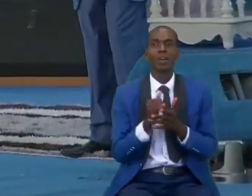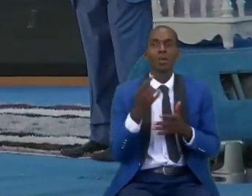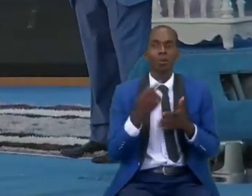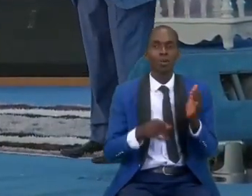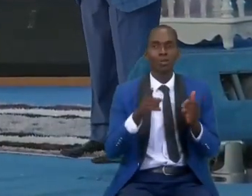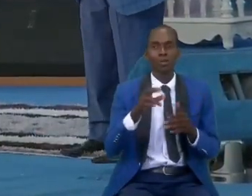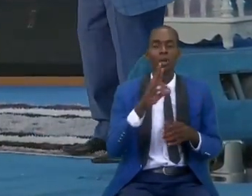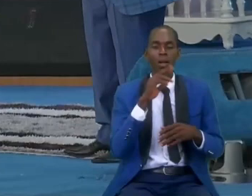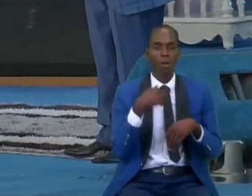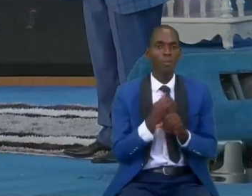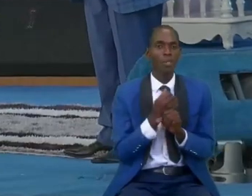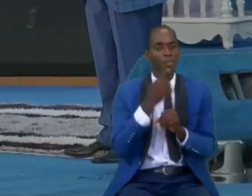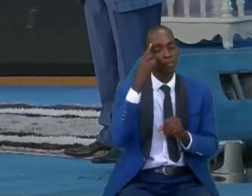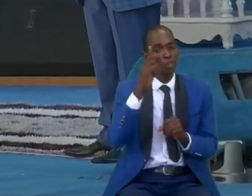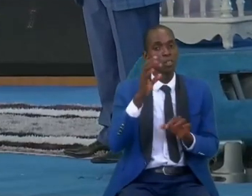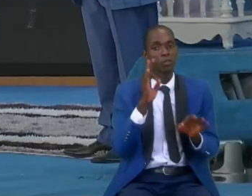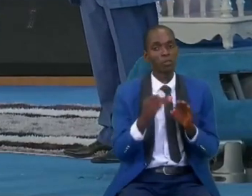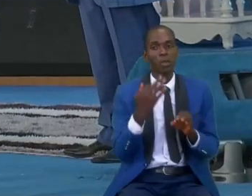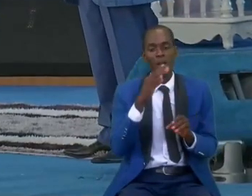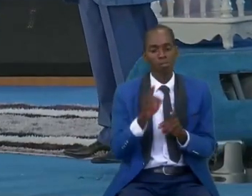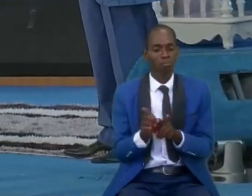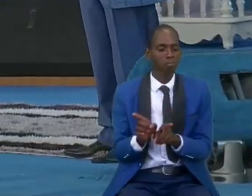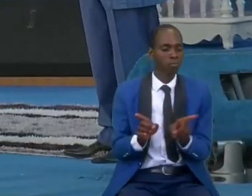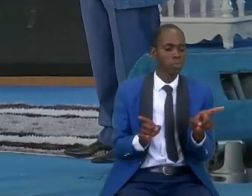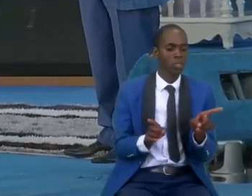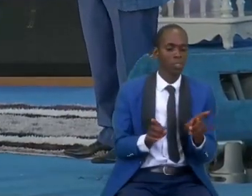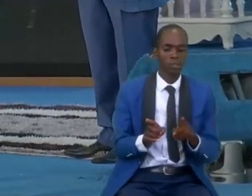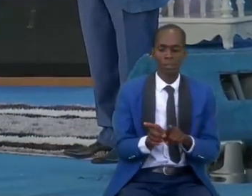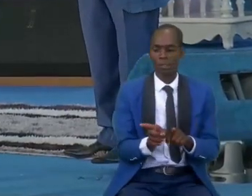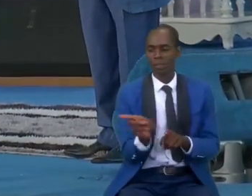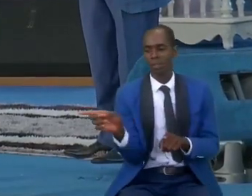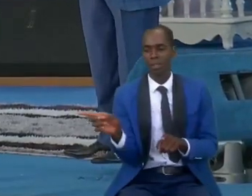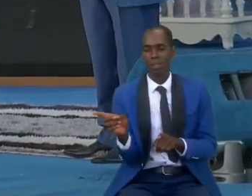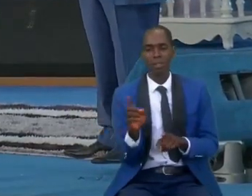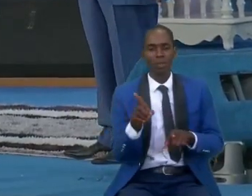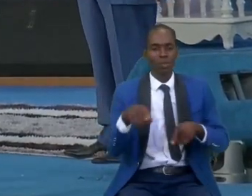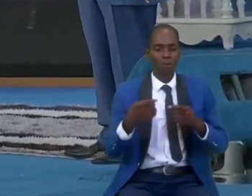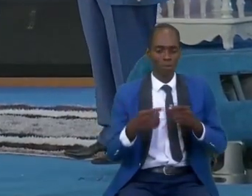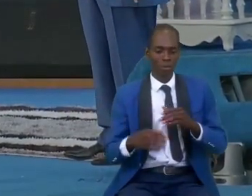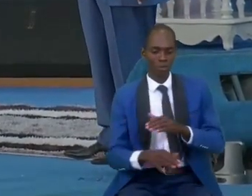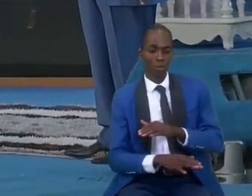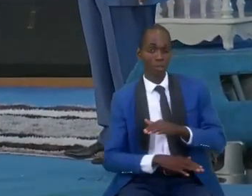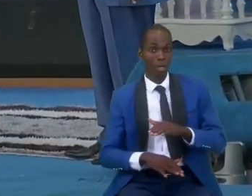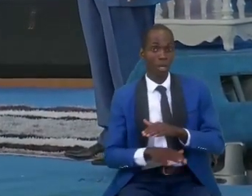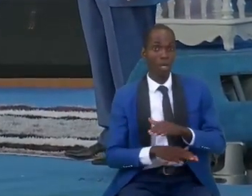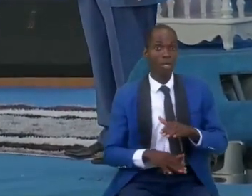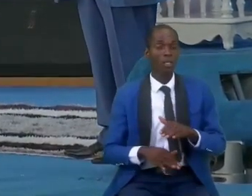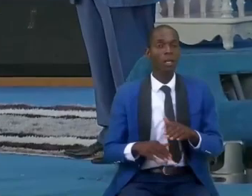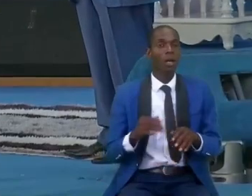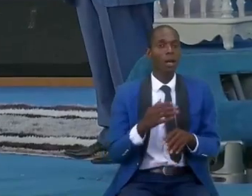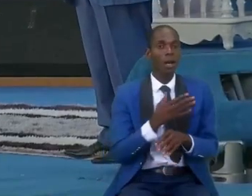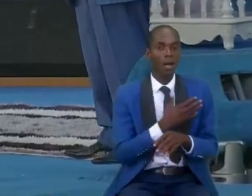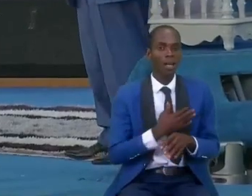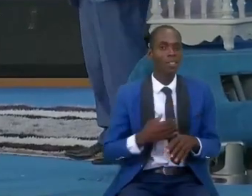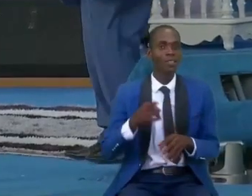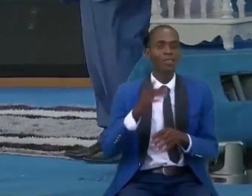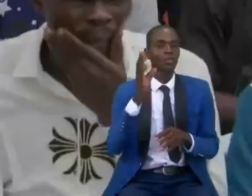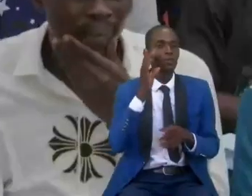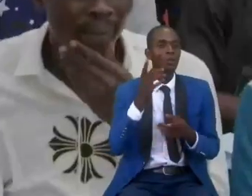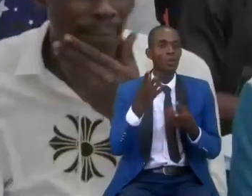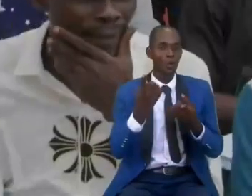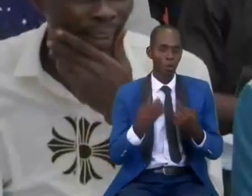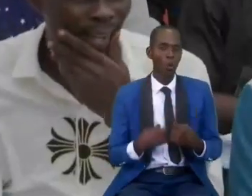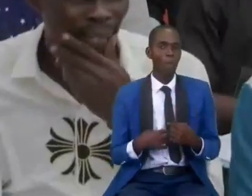there, going yonder and going to the other side, you'll come back, and the Lord will bring you back to